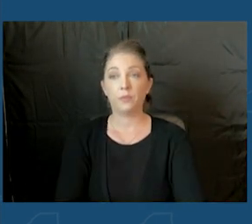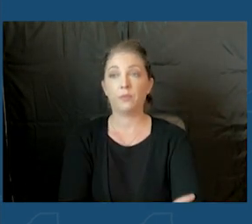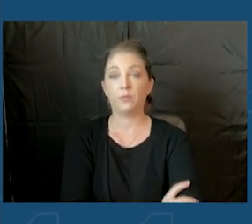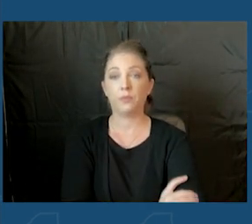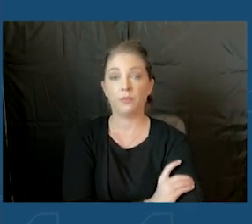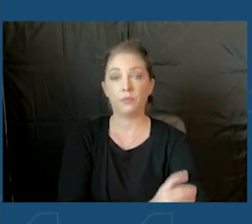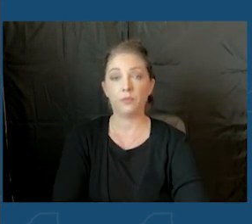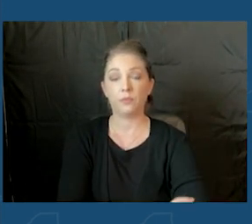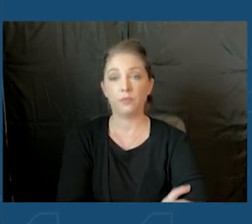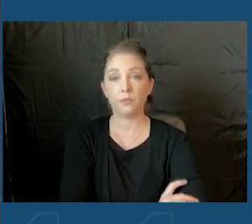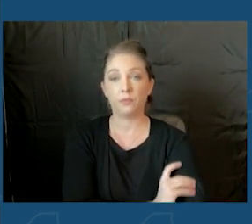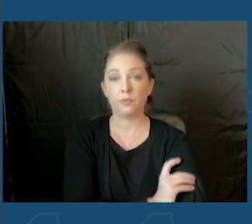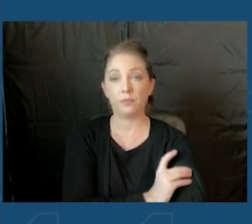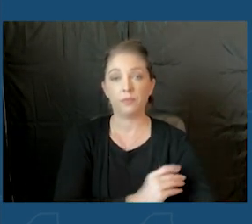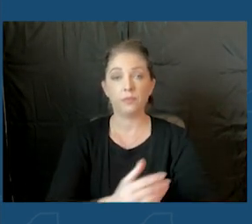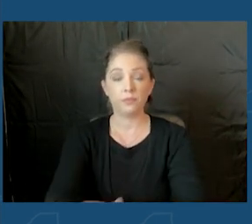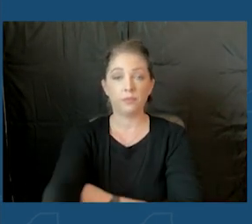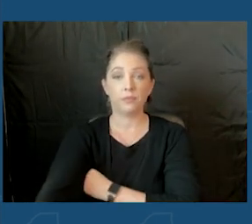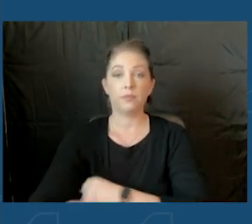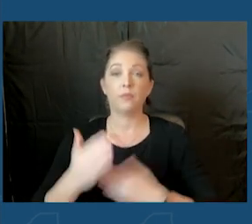thank you everybody for coming today.